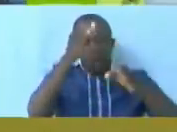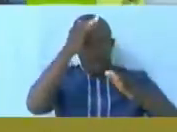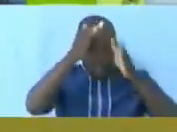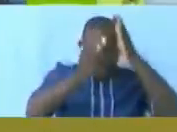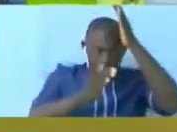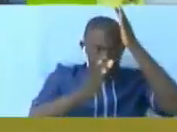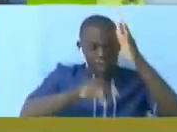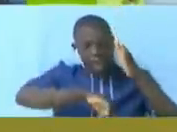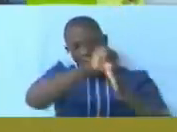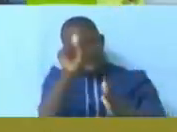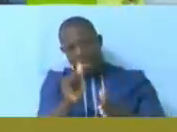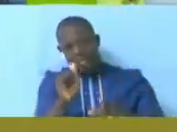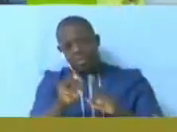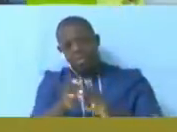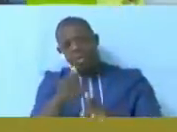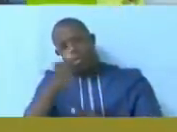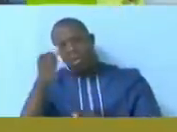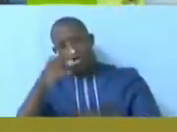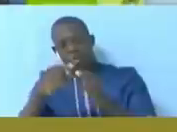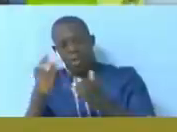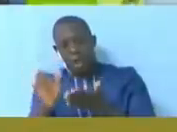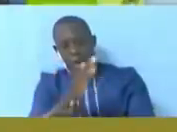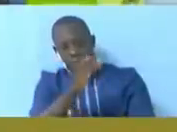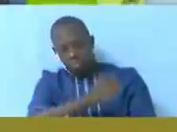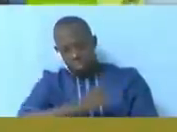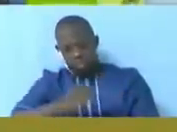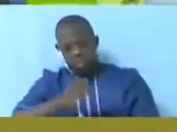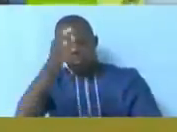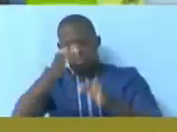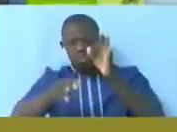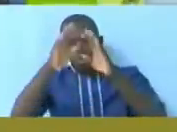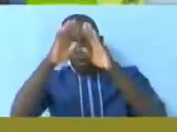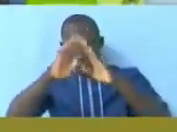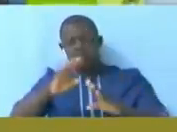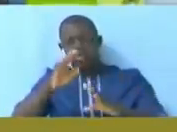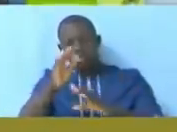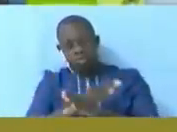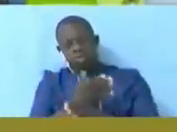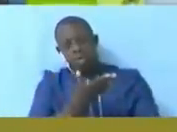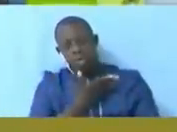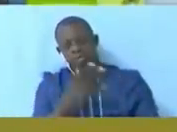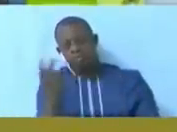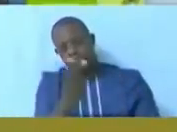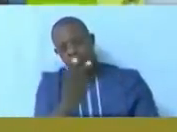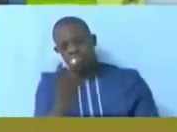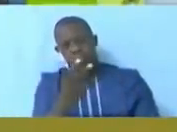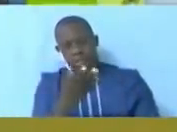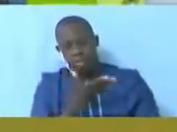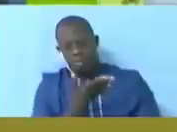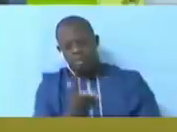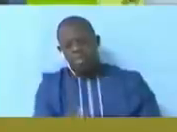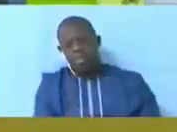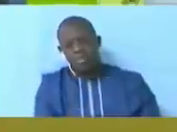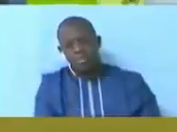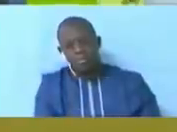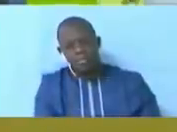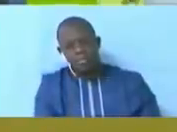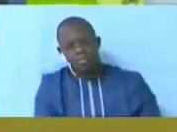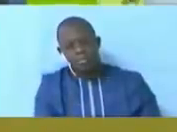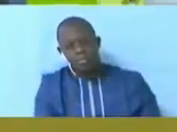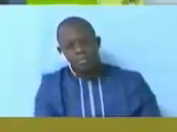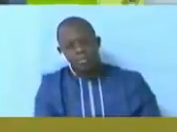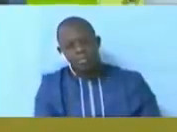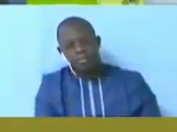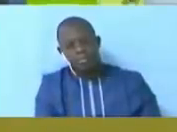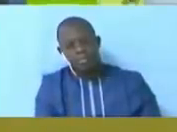and in the treason trial. Don Kito Nyimfana Fulo Benga Bemale, Soldier Kitindo La Carola, Ndabijele, Ibe Kitin de la